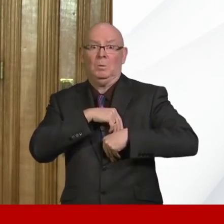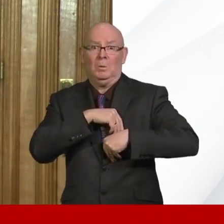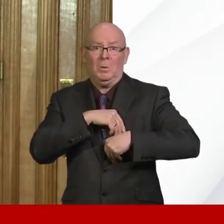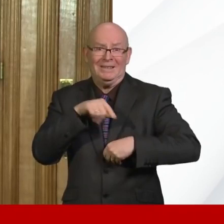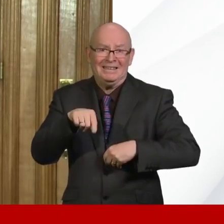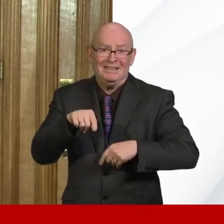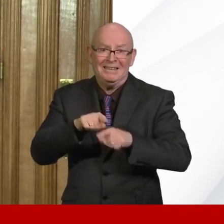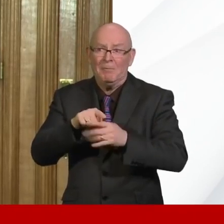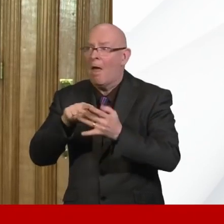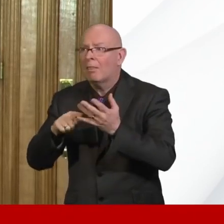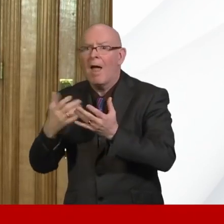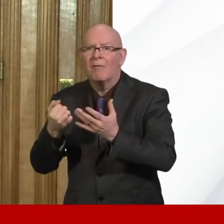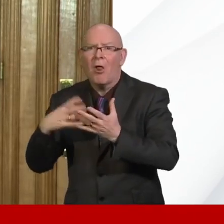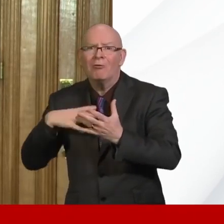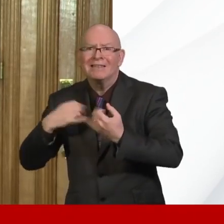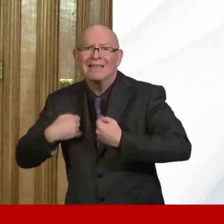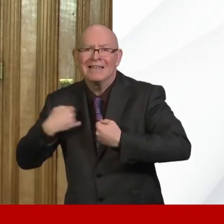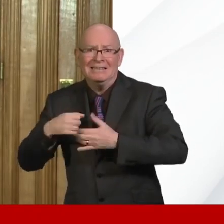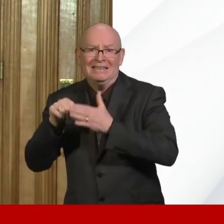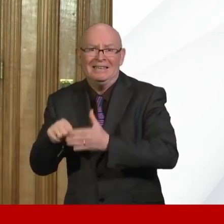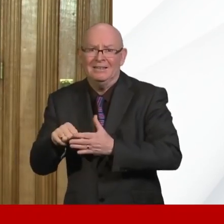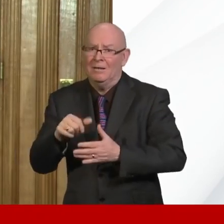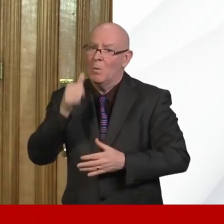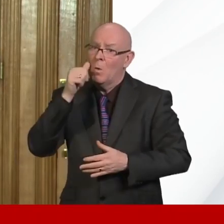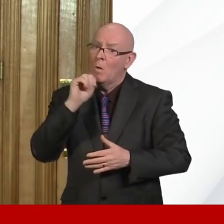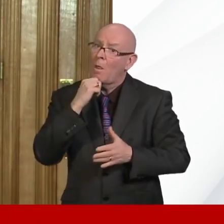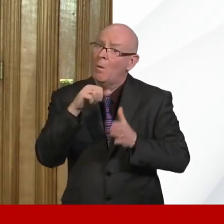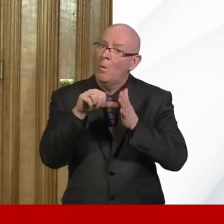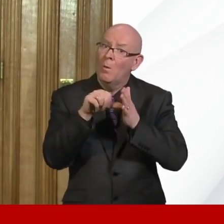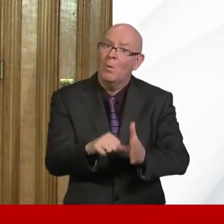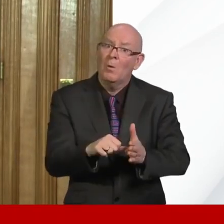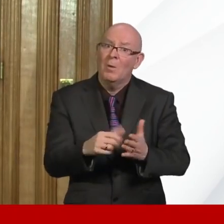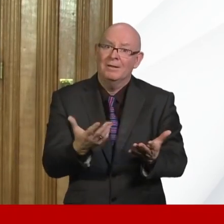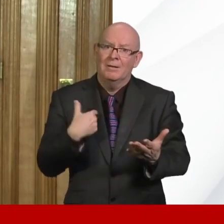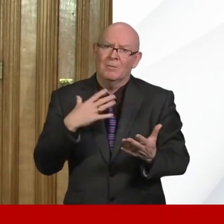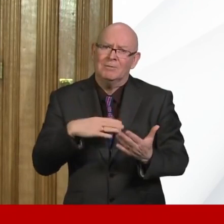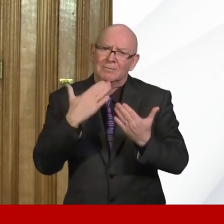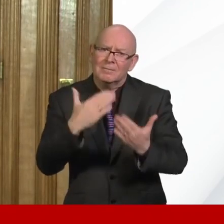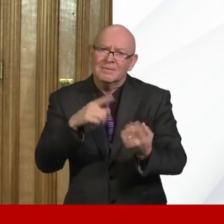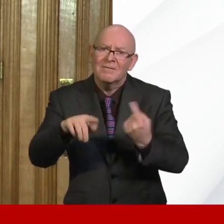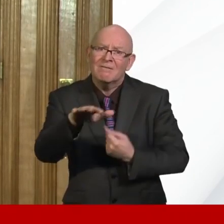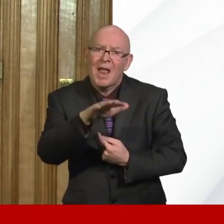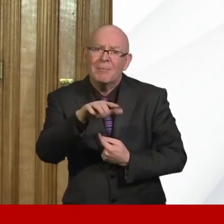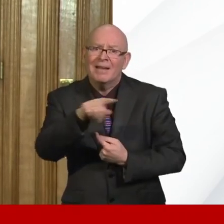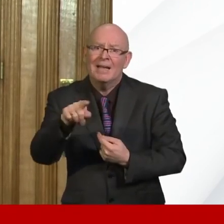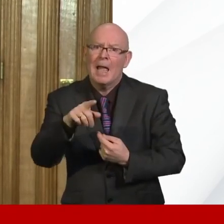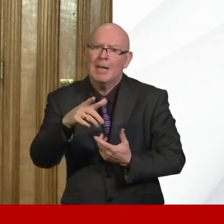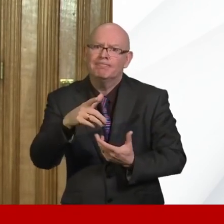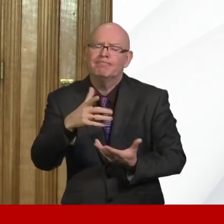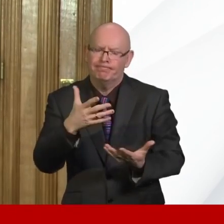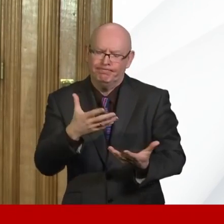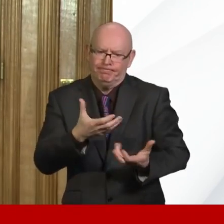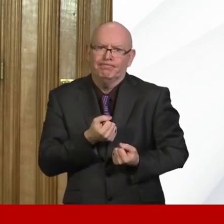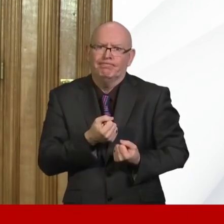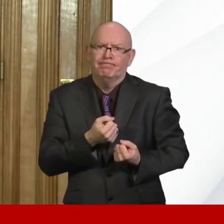staff who keep schools going, who are going to be able to make these exceptional arrangements work for the benefit of us